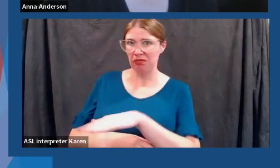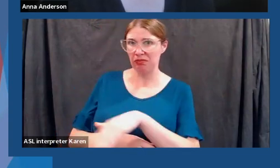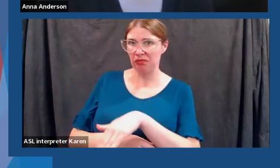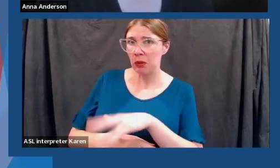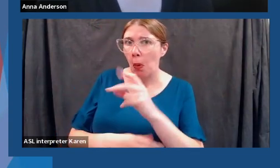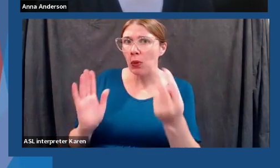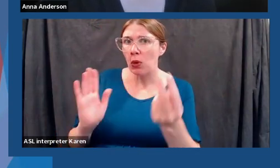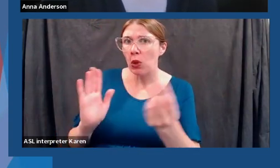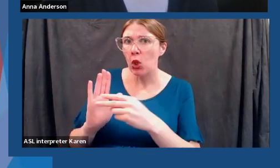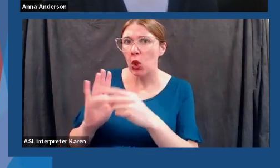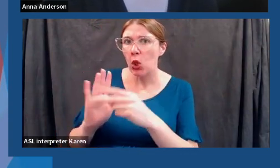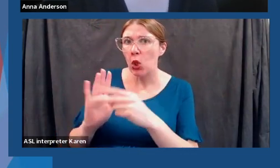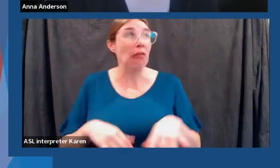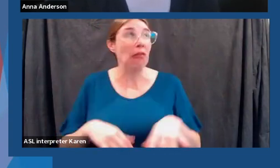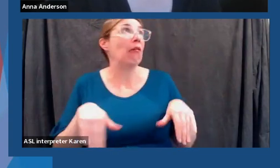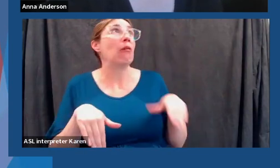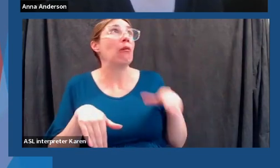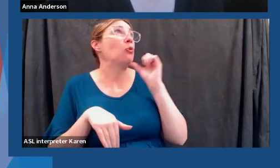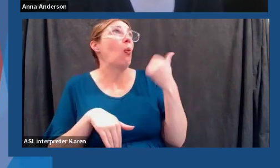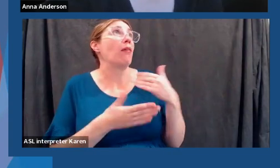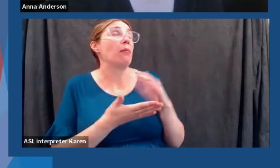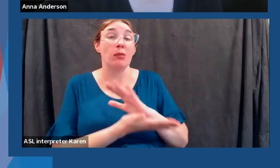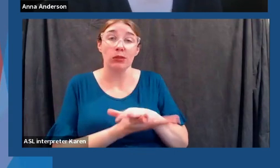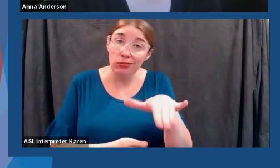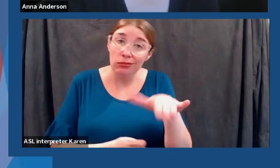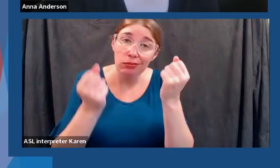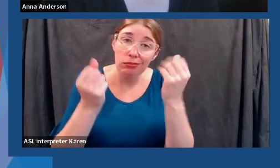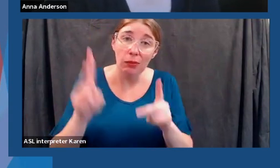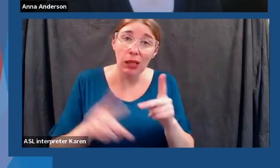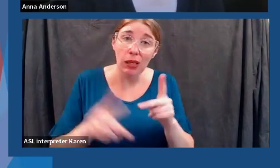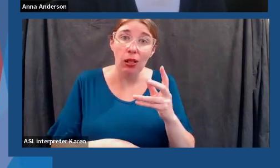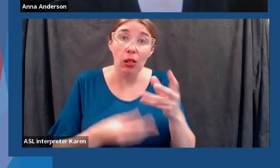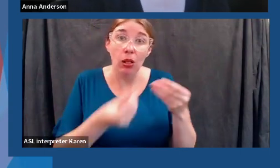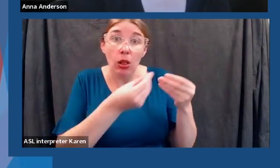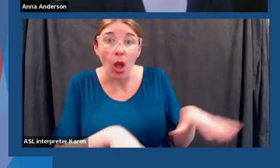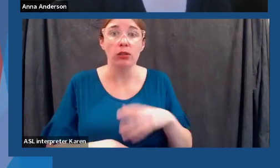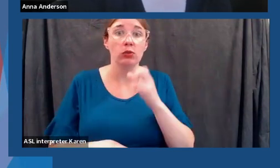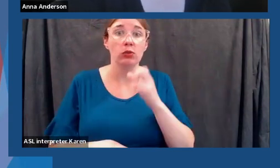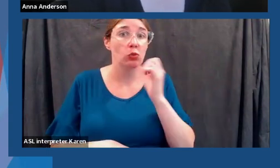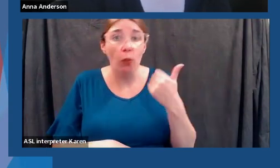it, because lots of people don't. Next.